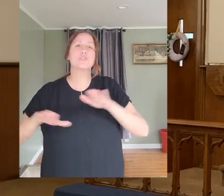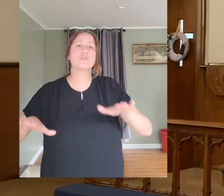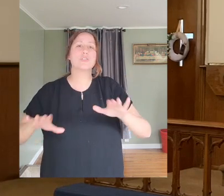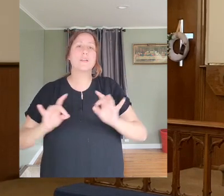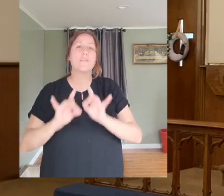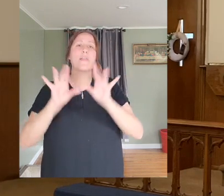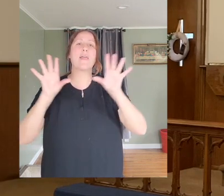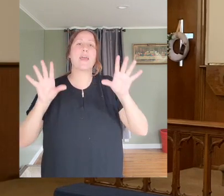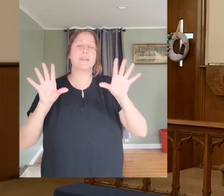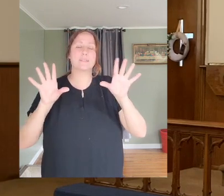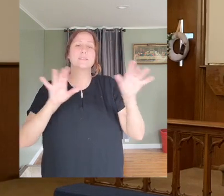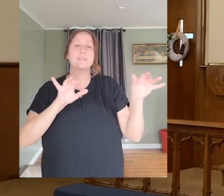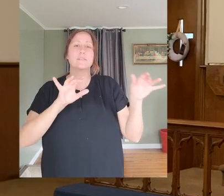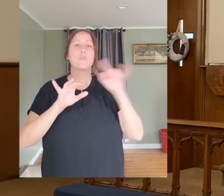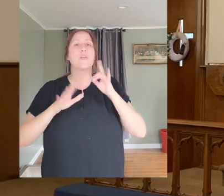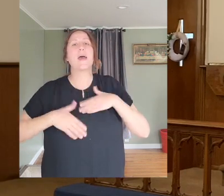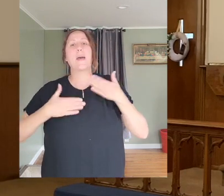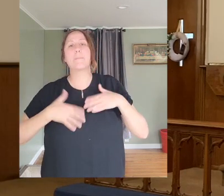the joy of Easter.